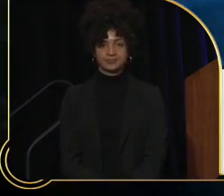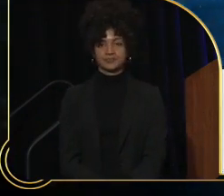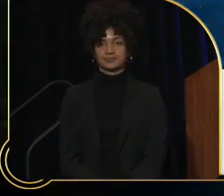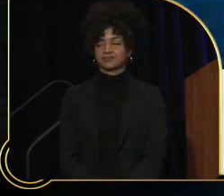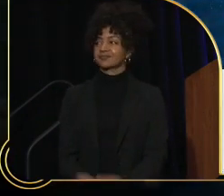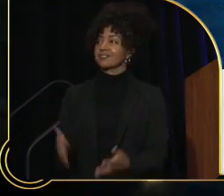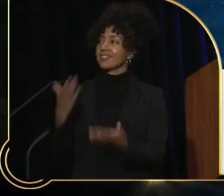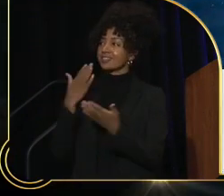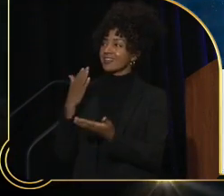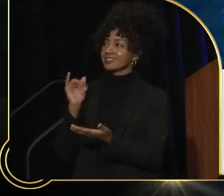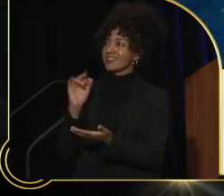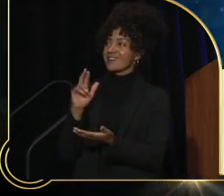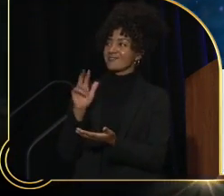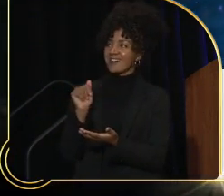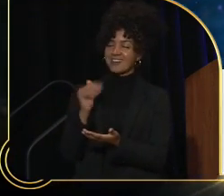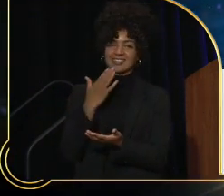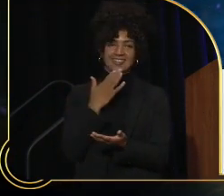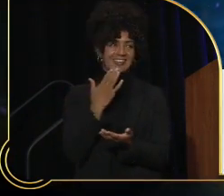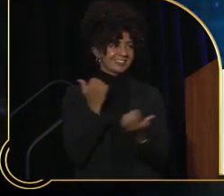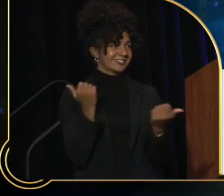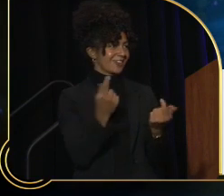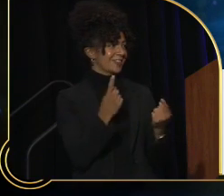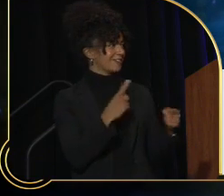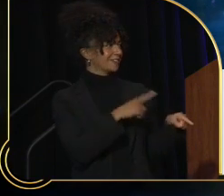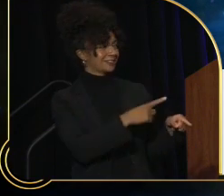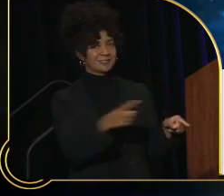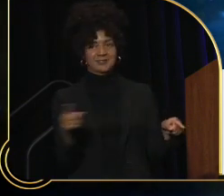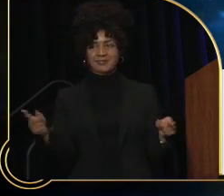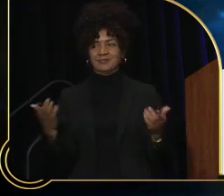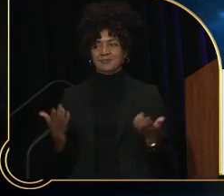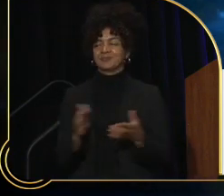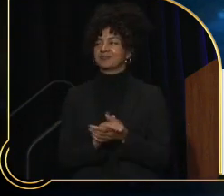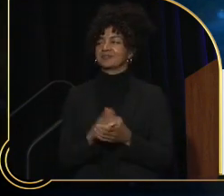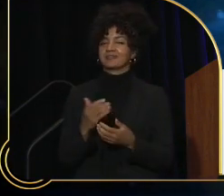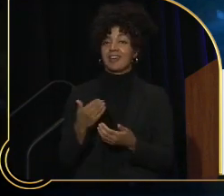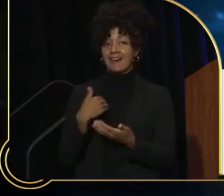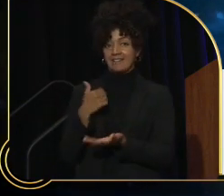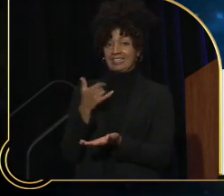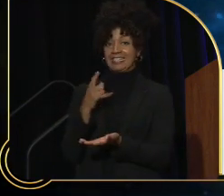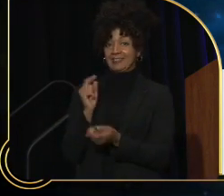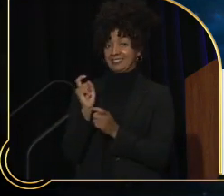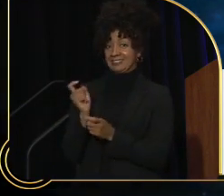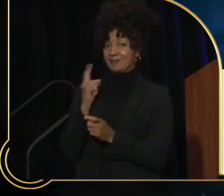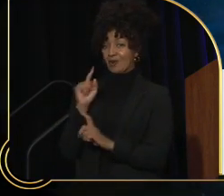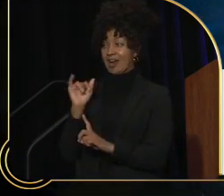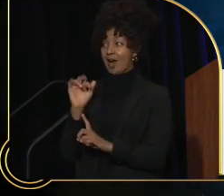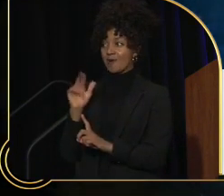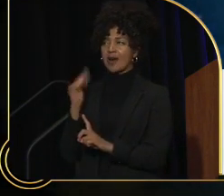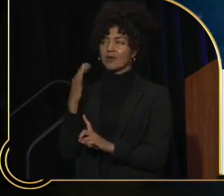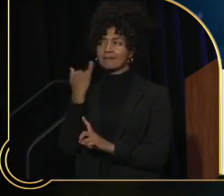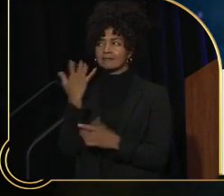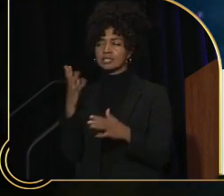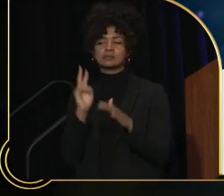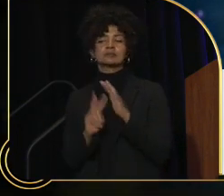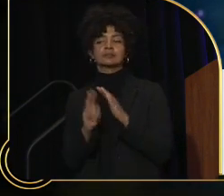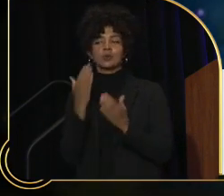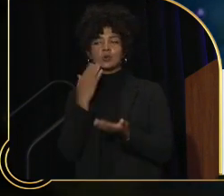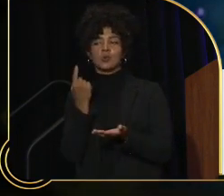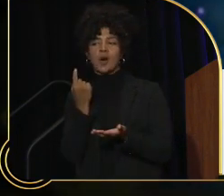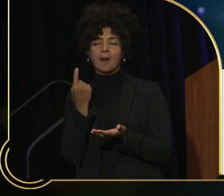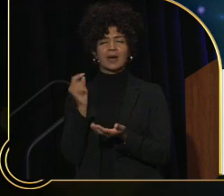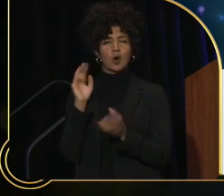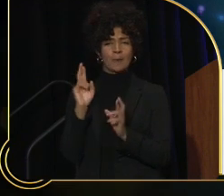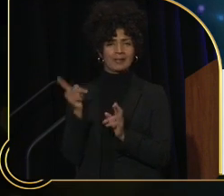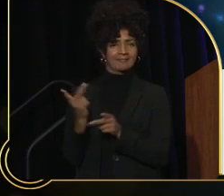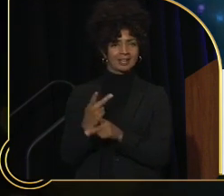Thanks, Ira, and thanks to all of you. I got a gift for Ira. I don't know if he's going to know what it is, but I hope you'll figure